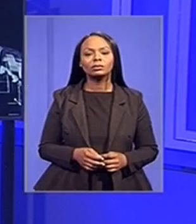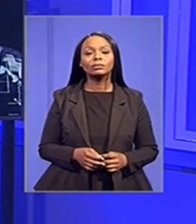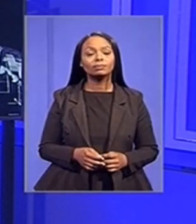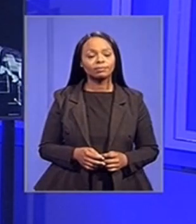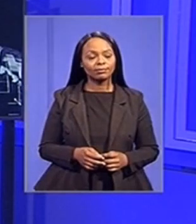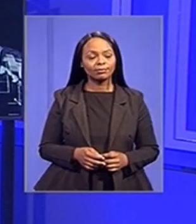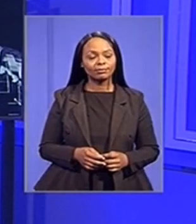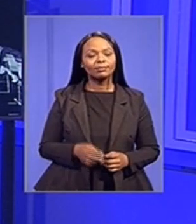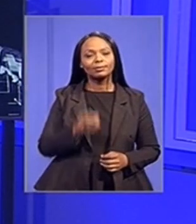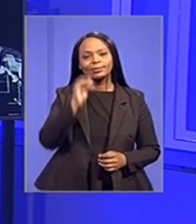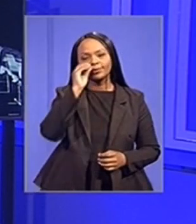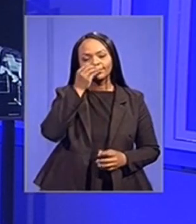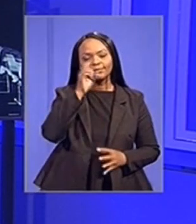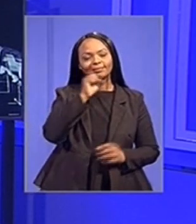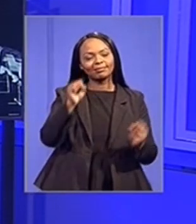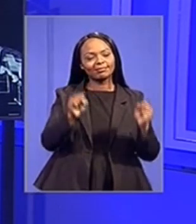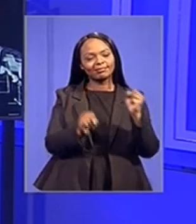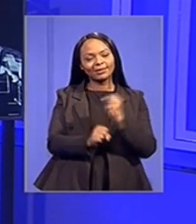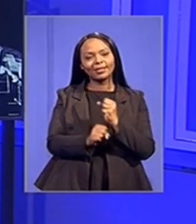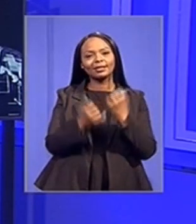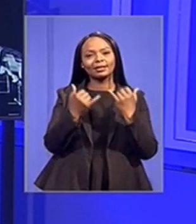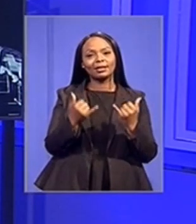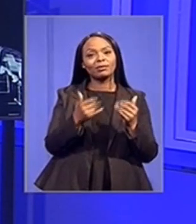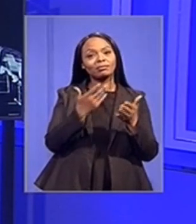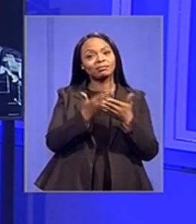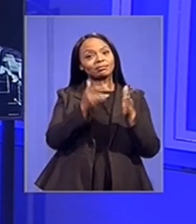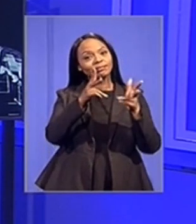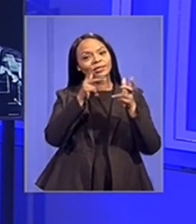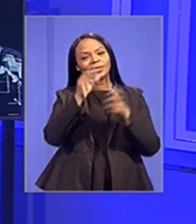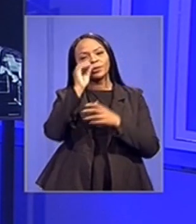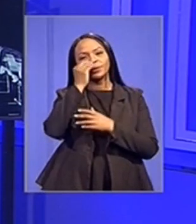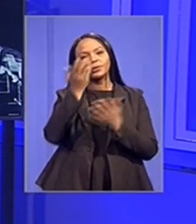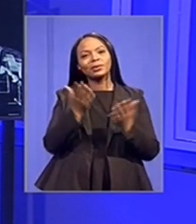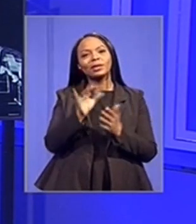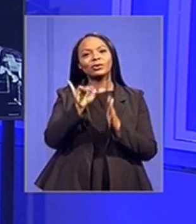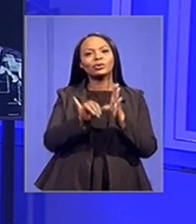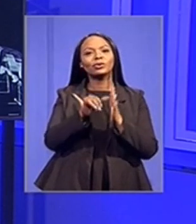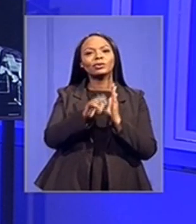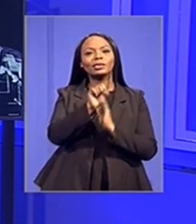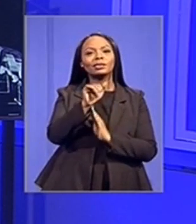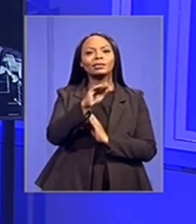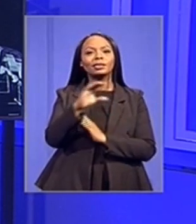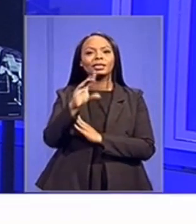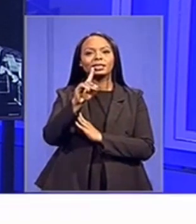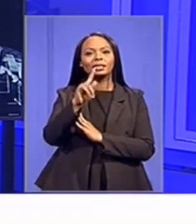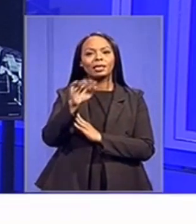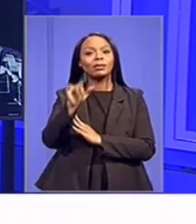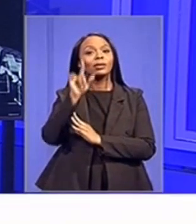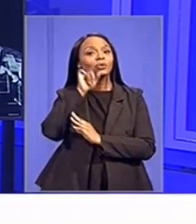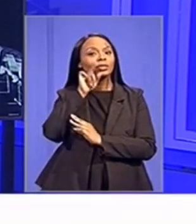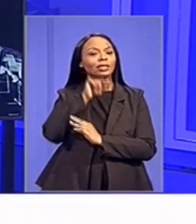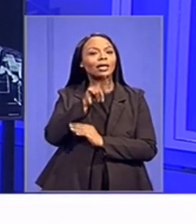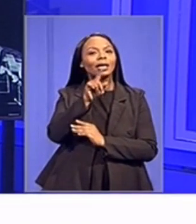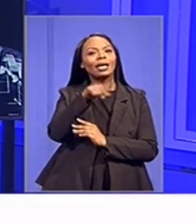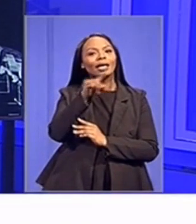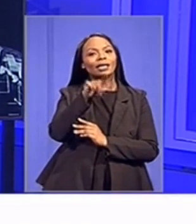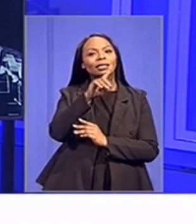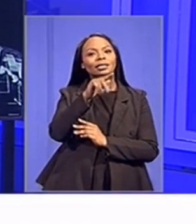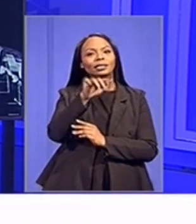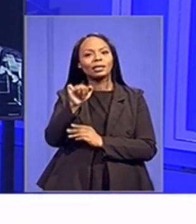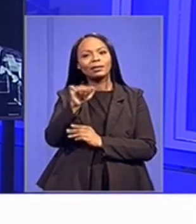Dibile ka lo mohi o ka bela fumana ditaba tse ding tsa rona ho YouTube ka SABC Ditaba le ho Twitter ho